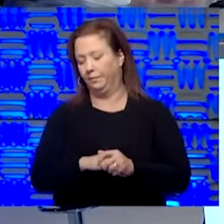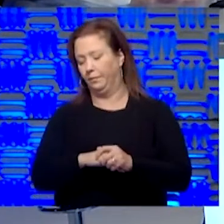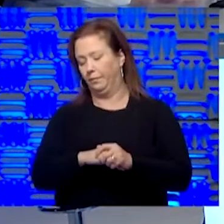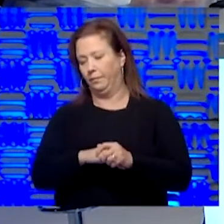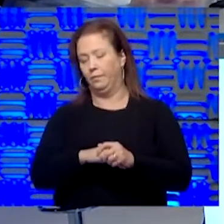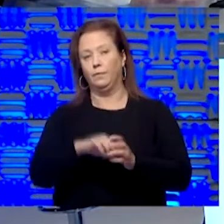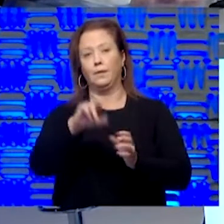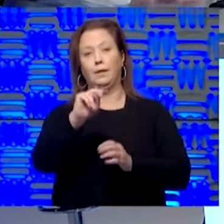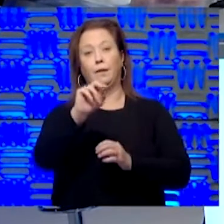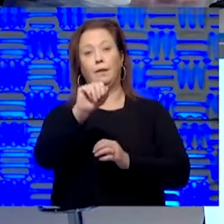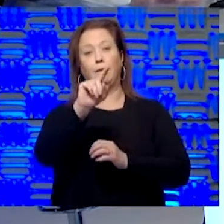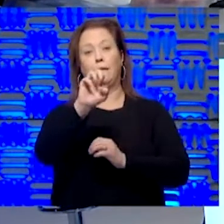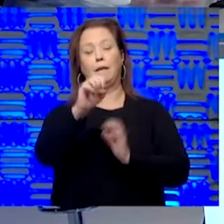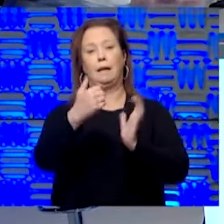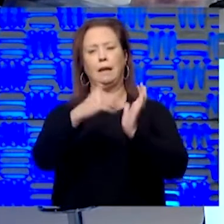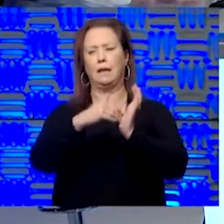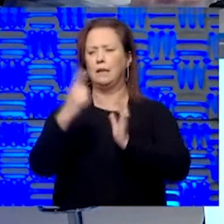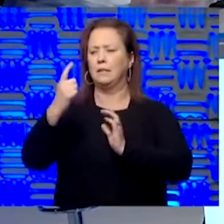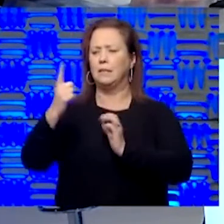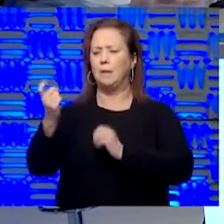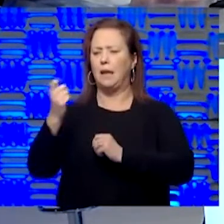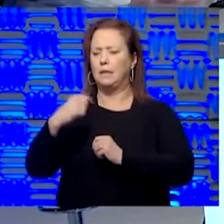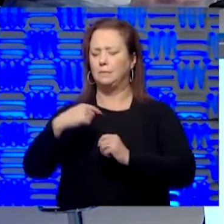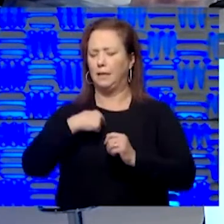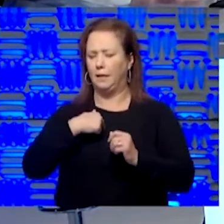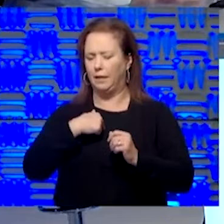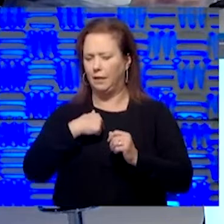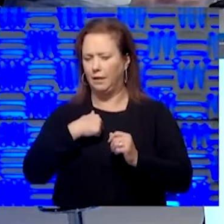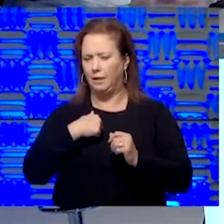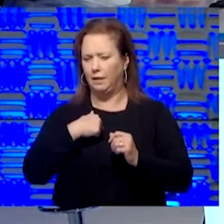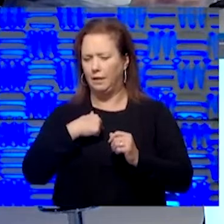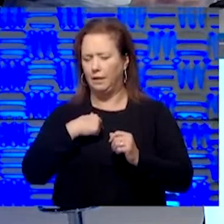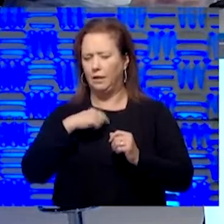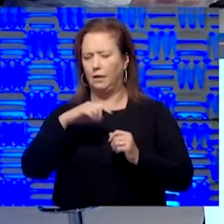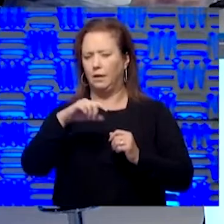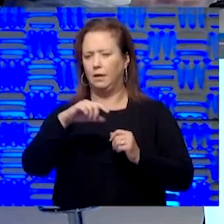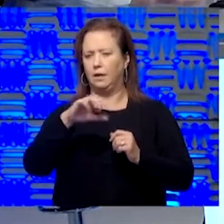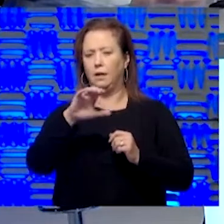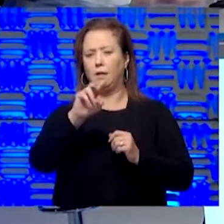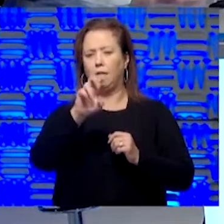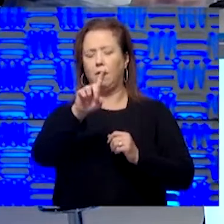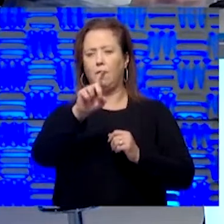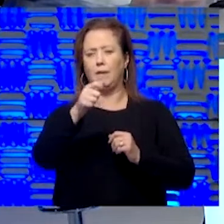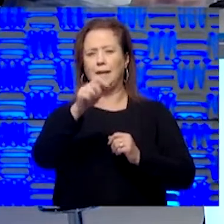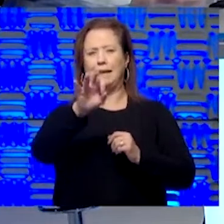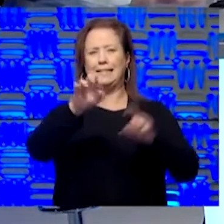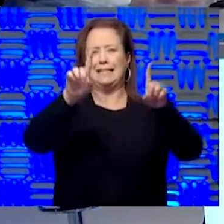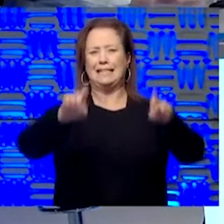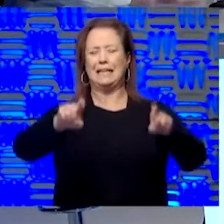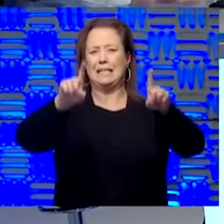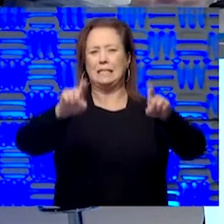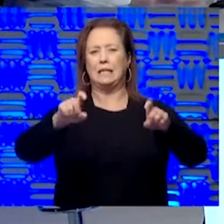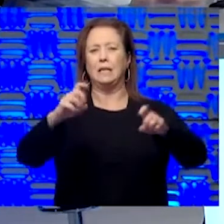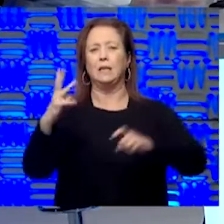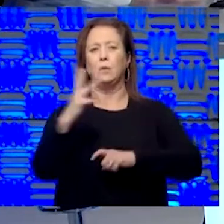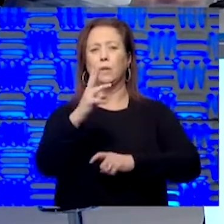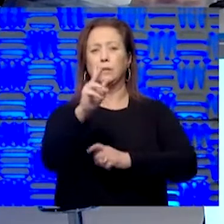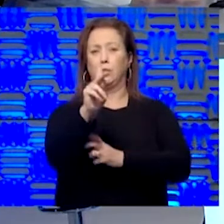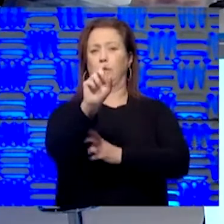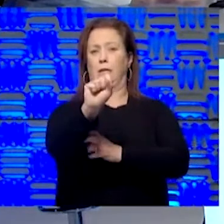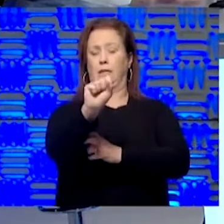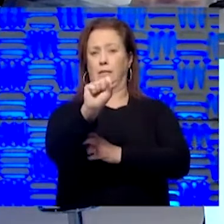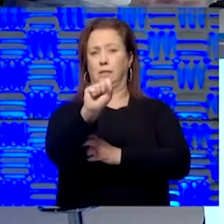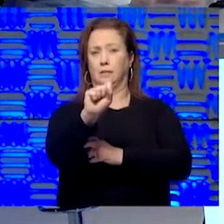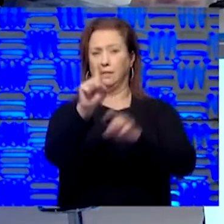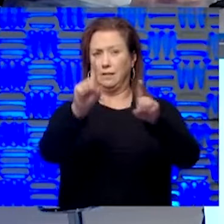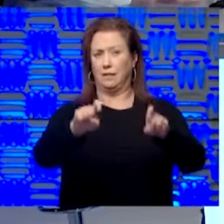This is Nate again. I have somebody asking about the status of COVID-19 testing in western Kansas. All